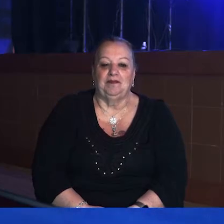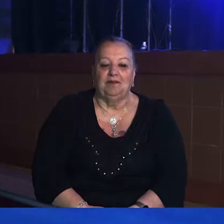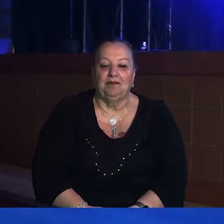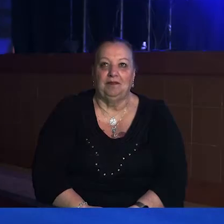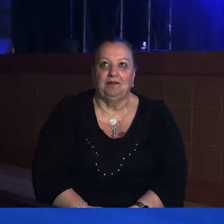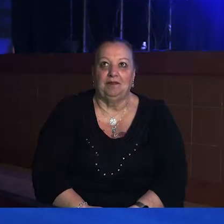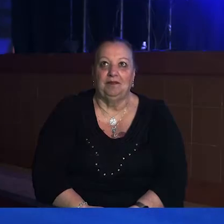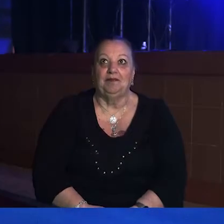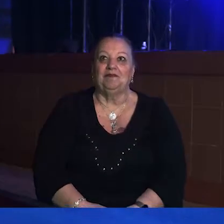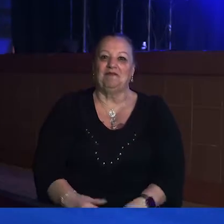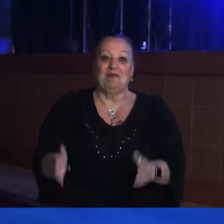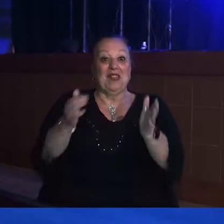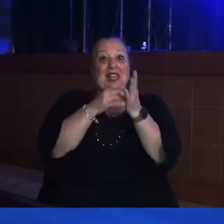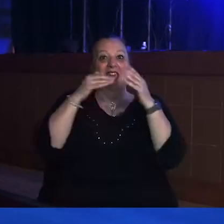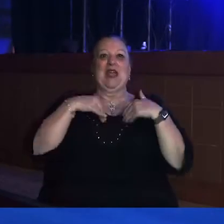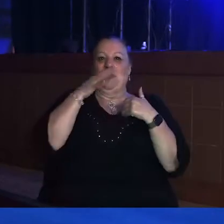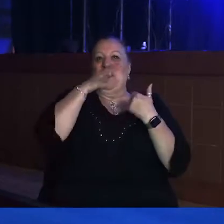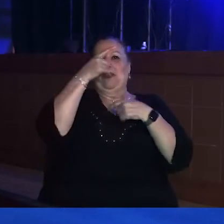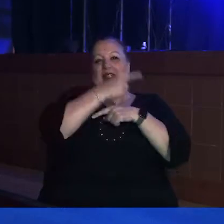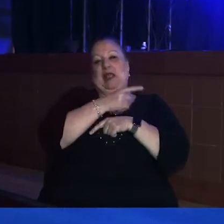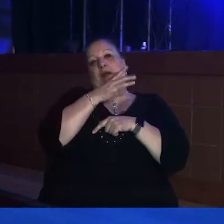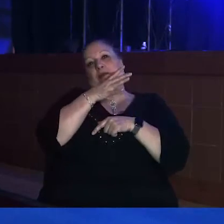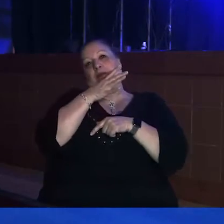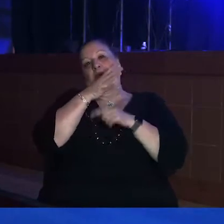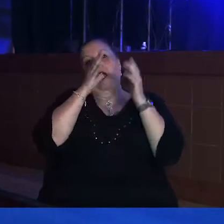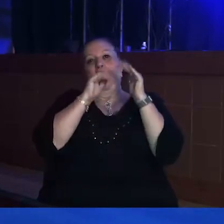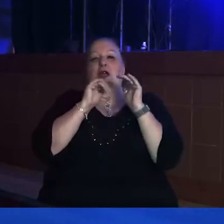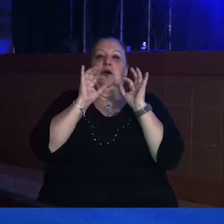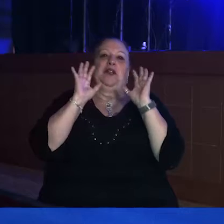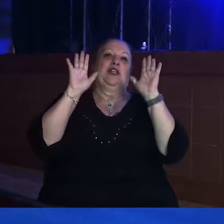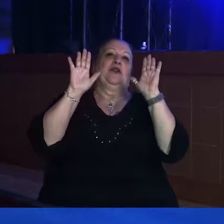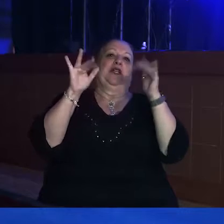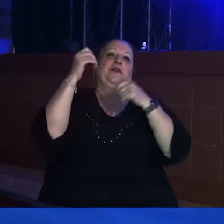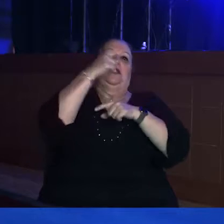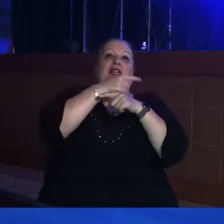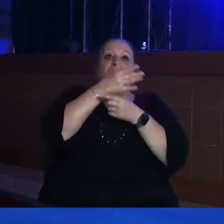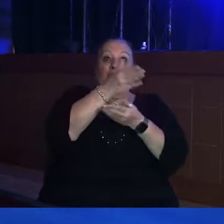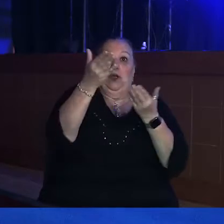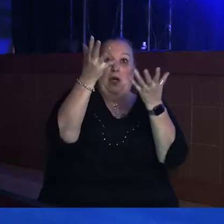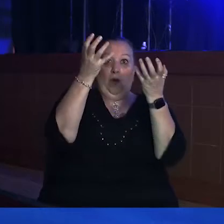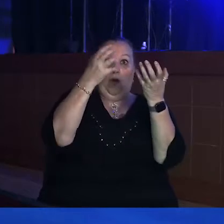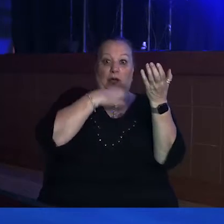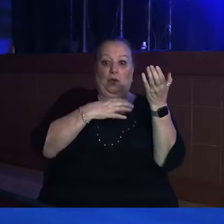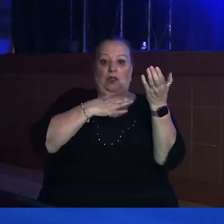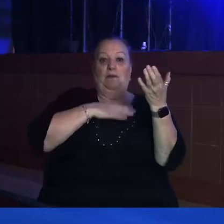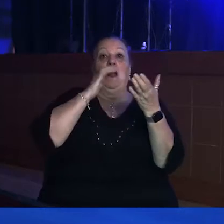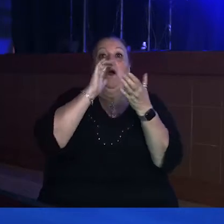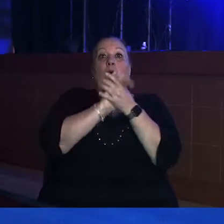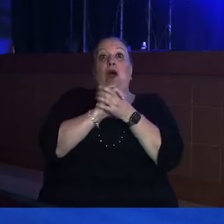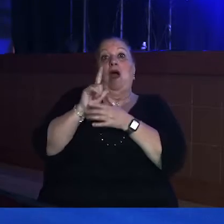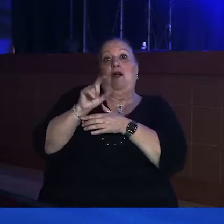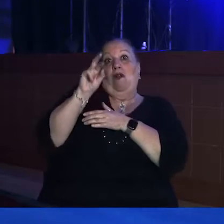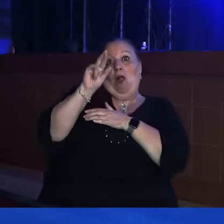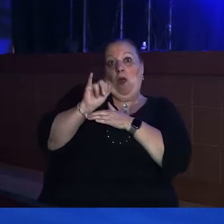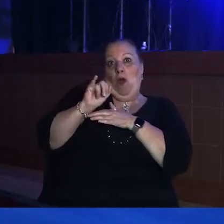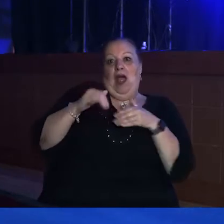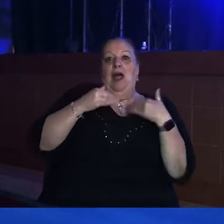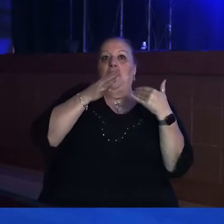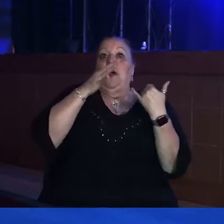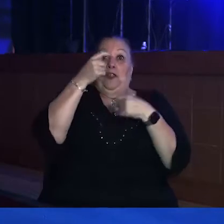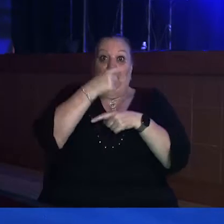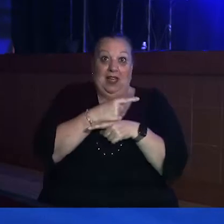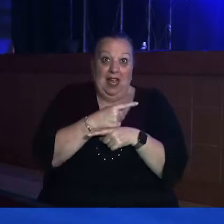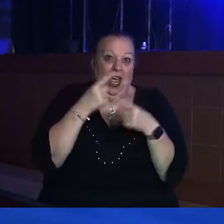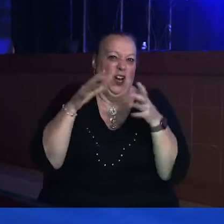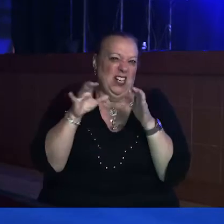Again, happy Mother's Day, moms. I hope it's an incredible day for you. I wanna wish my wife, Lori, a happy Mother's Day. I already did that